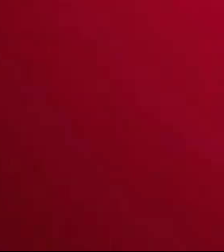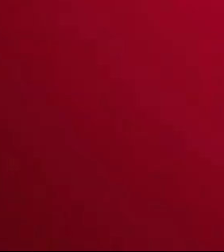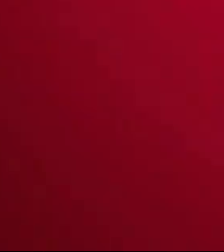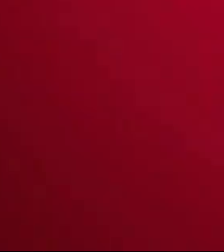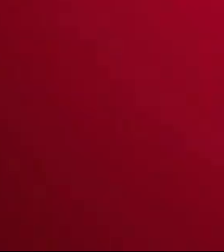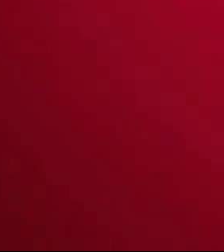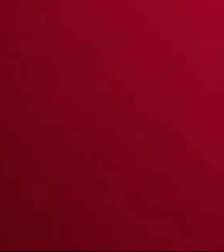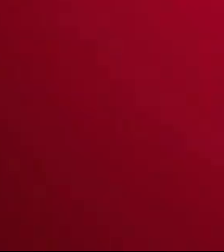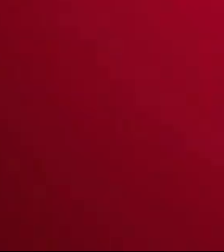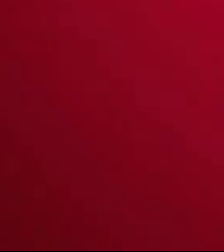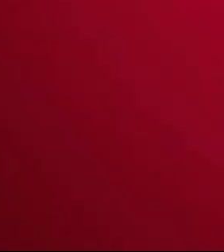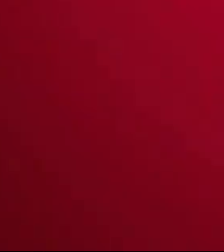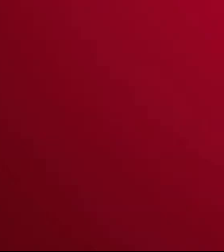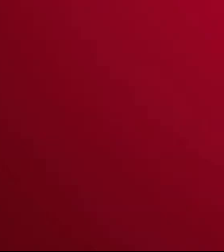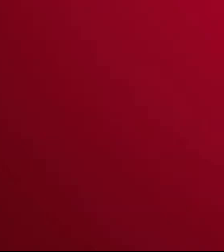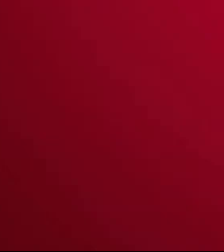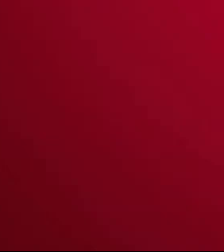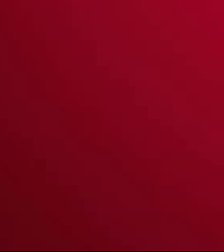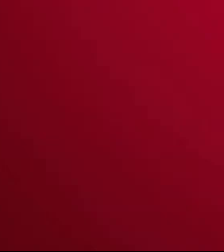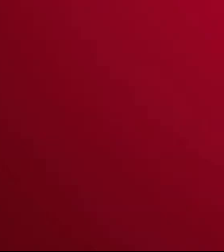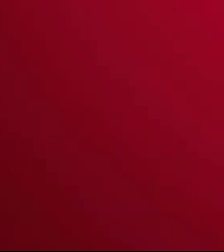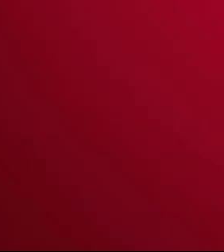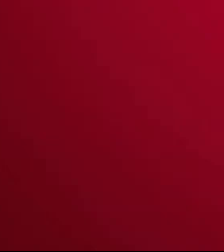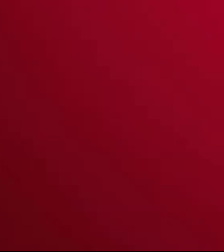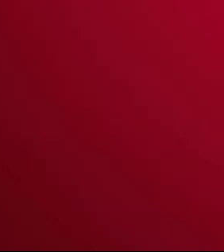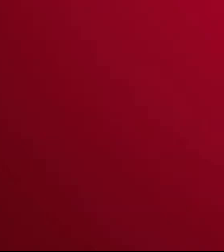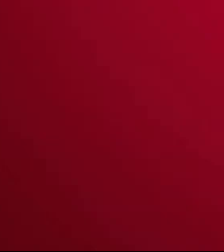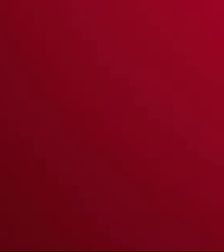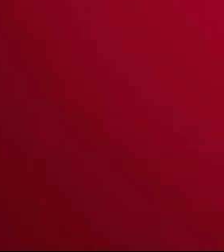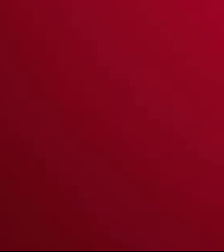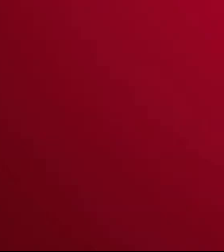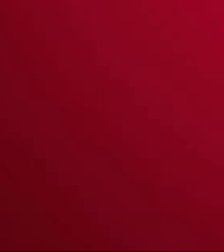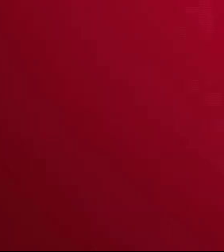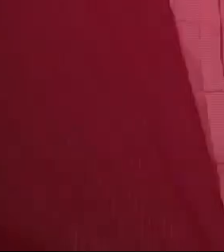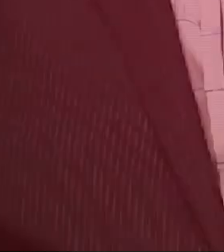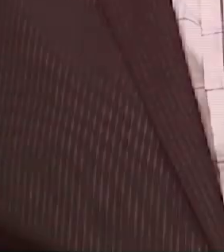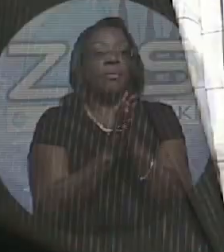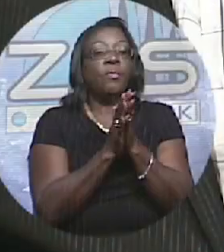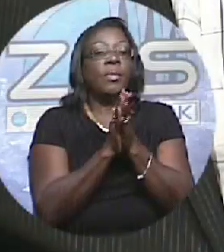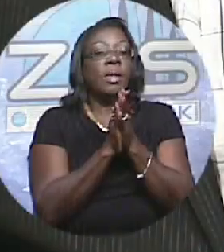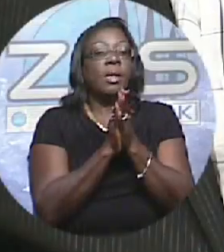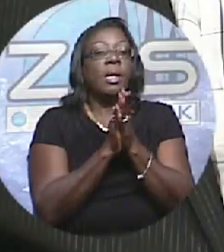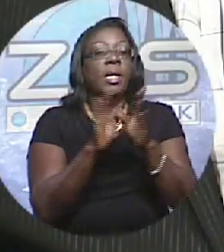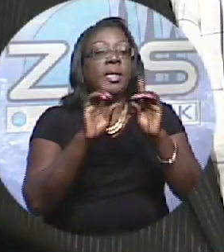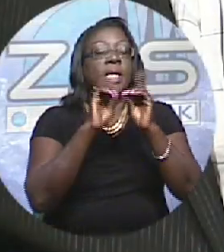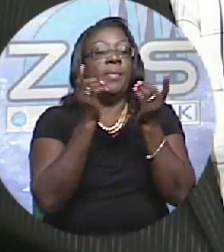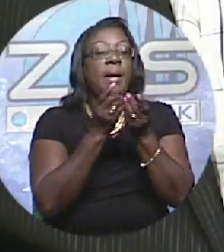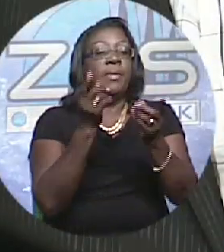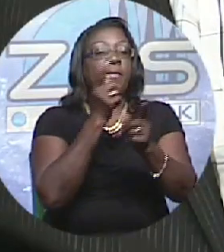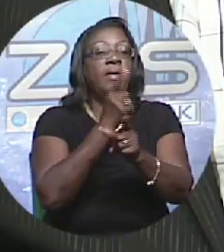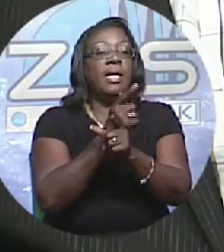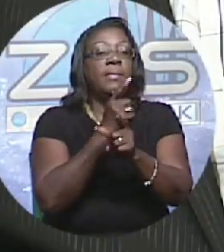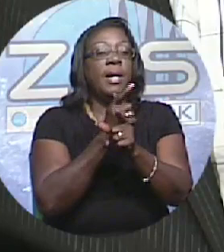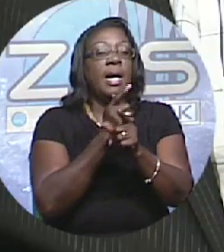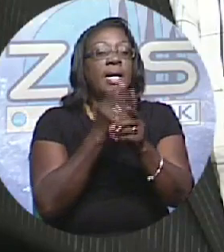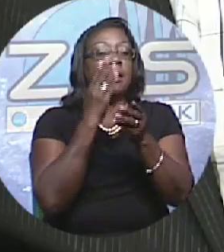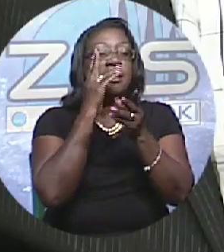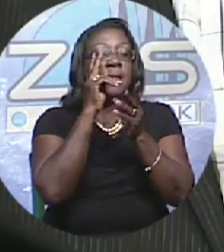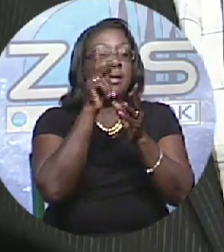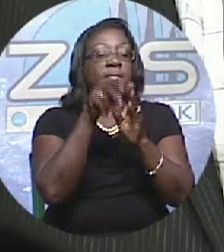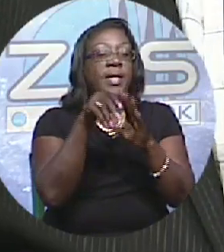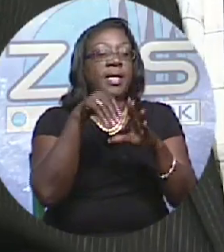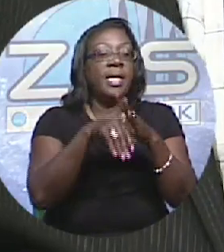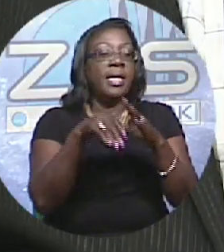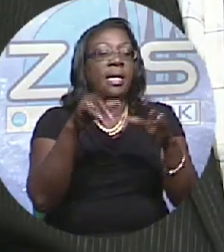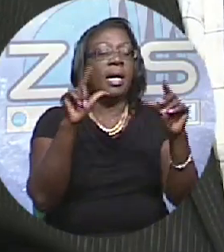portion of the news brought to you by McDonald's. McDonald's, I'm loving it. The Department of Labor has intervened following a barrage